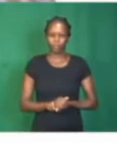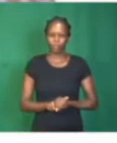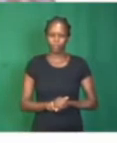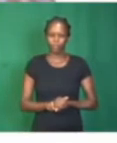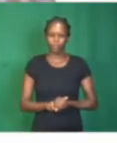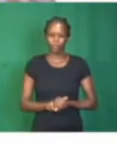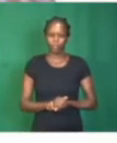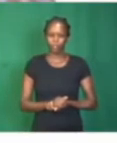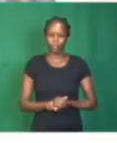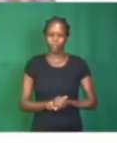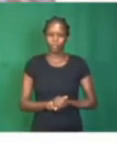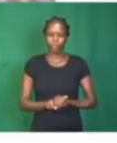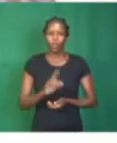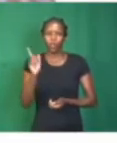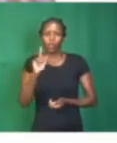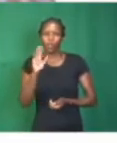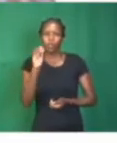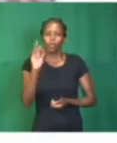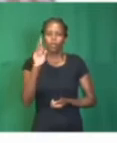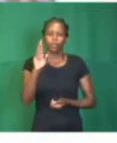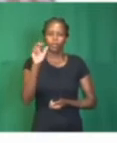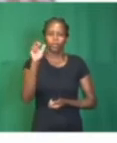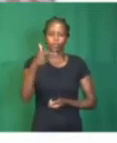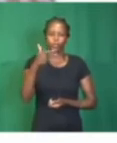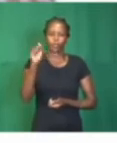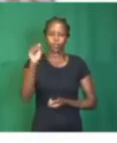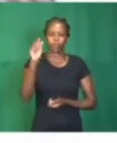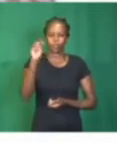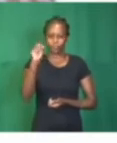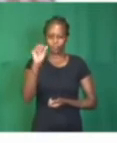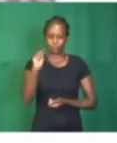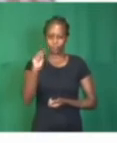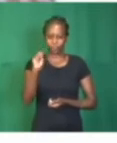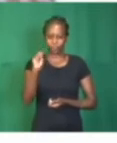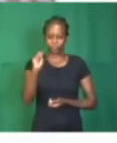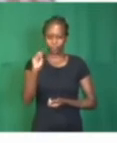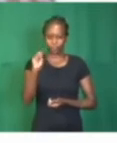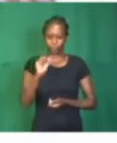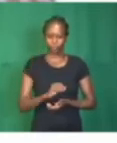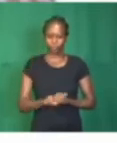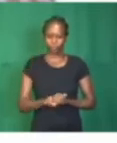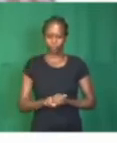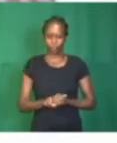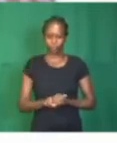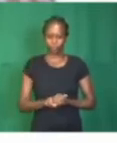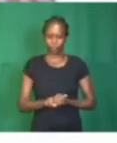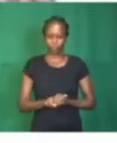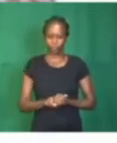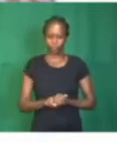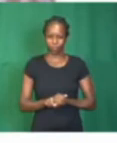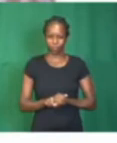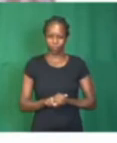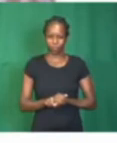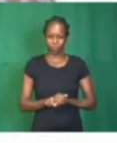the organs that are part of the circulatory system. I am not sure if it is clear enough. Yes, it is